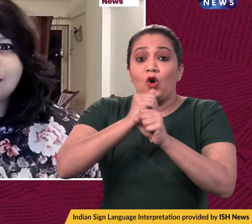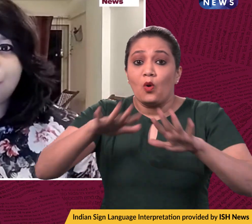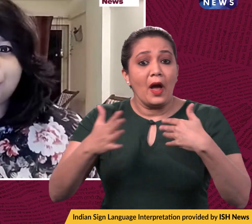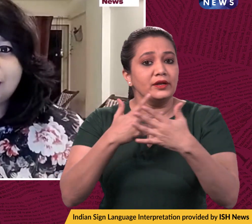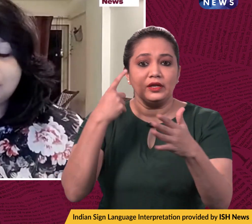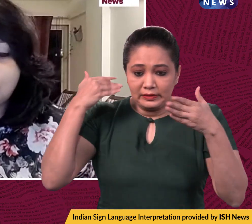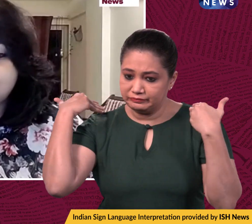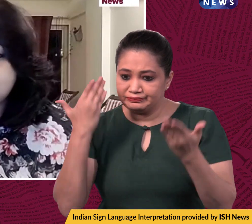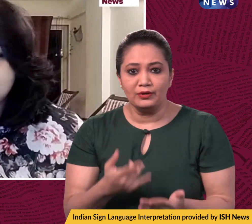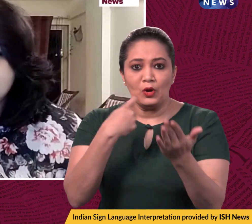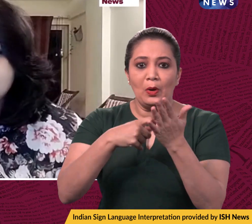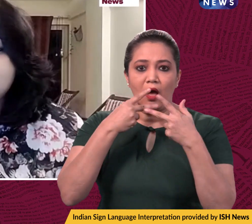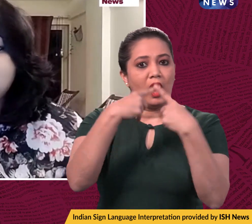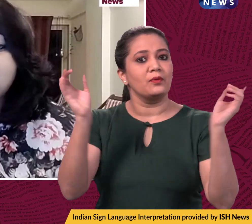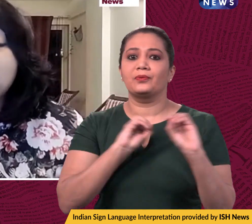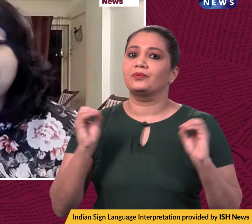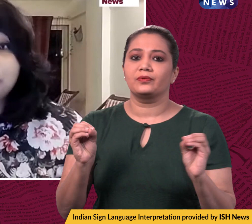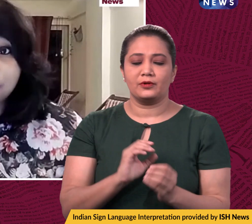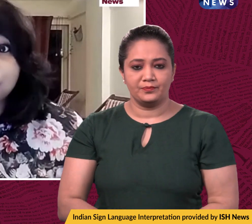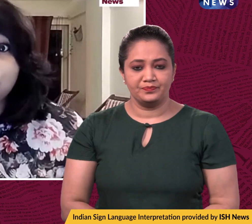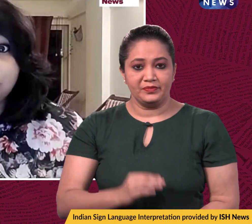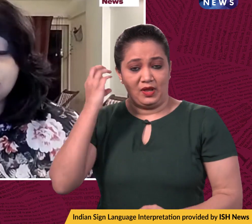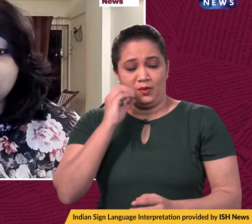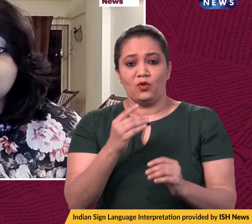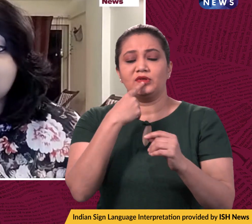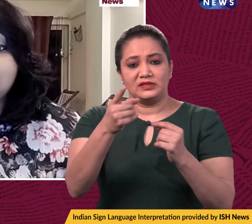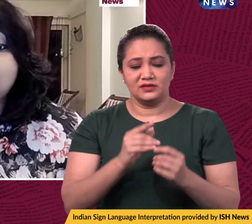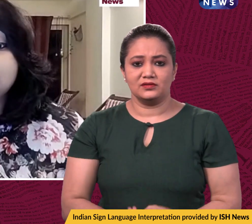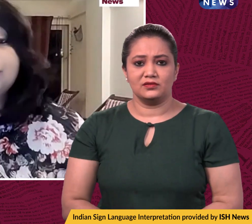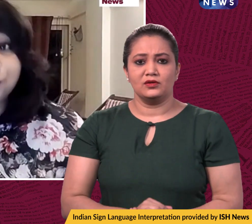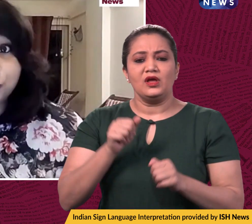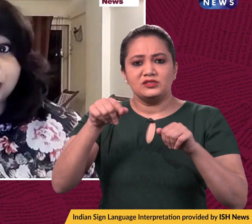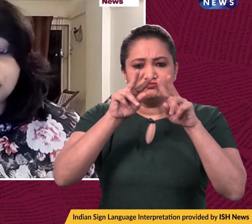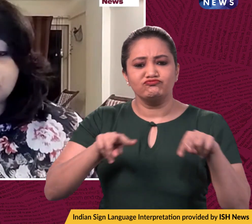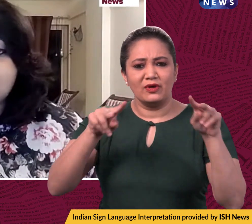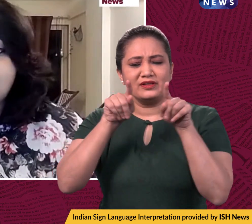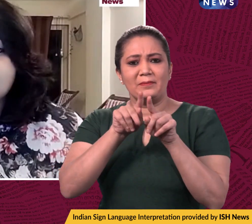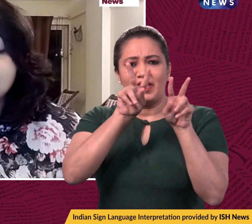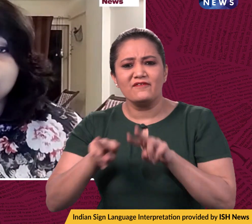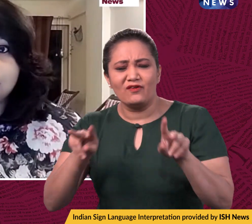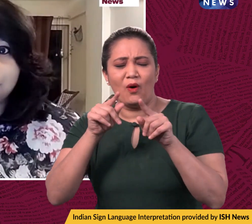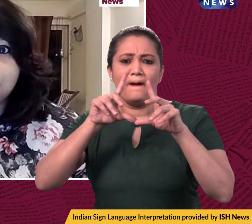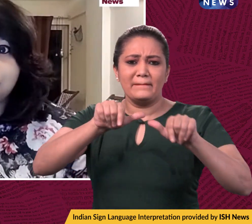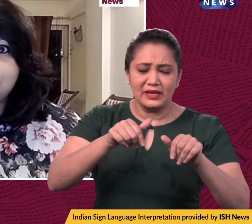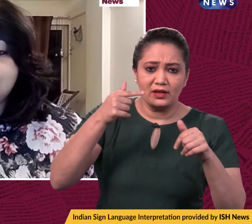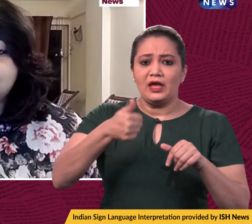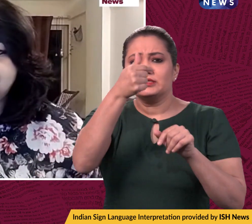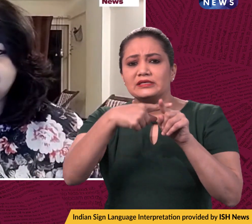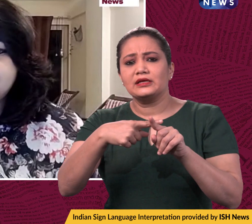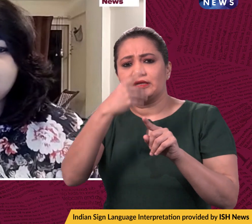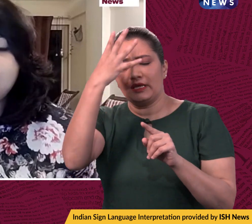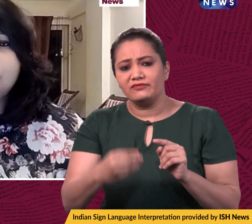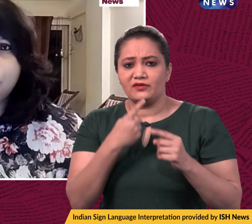interestingly, has not made an announcement as yet. Prime Minister Modi, in the meantime, held a review meeting at 6:30 p.m.